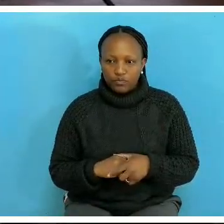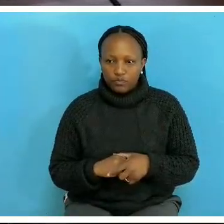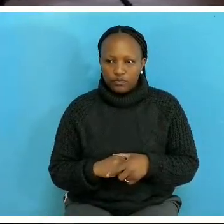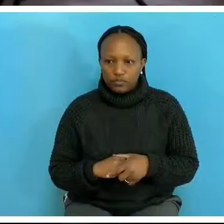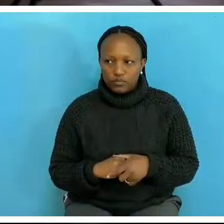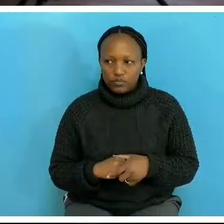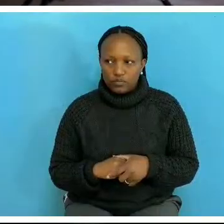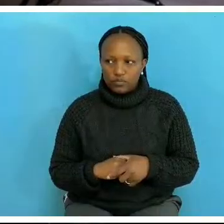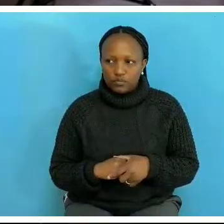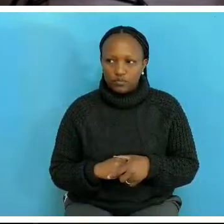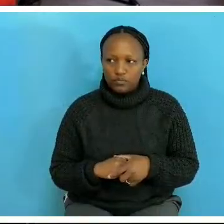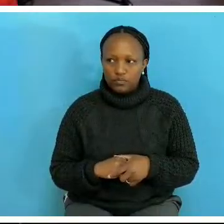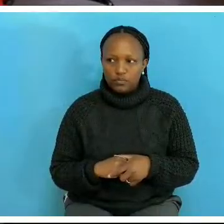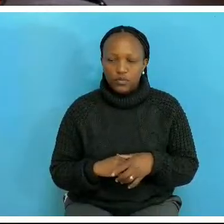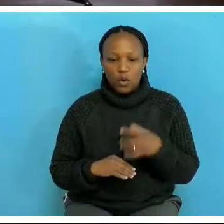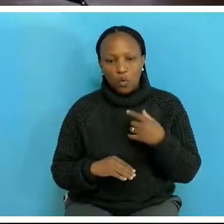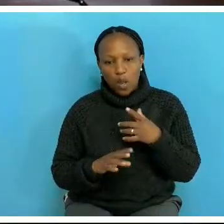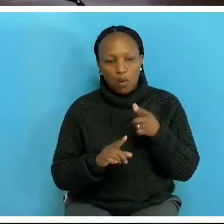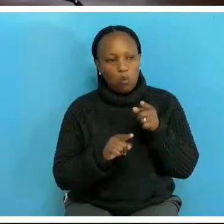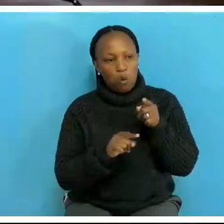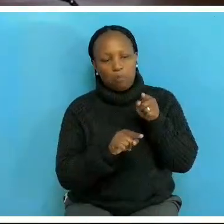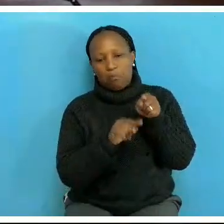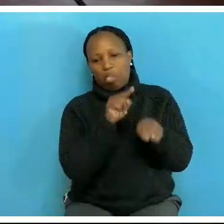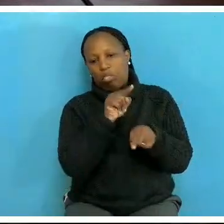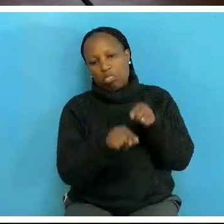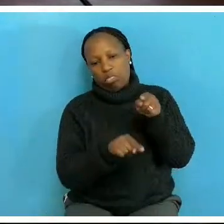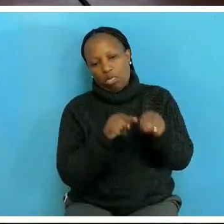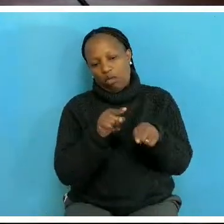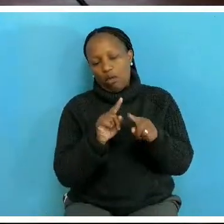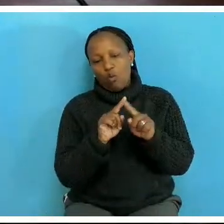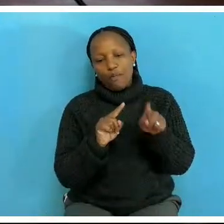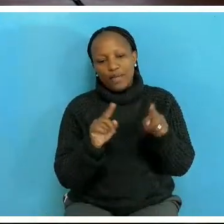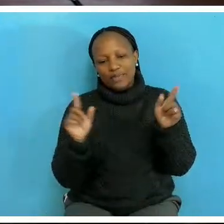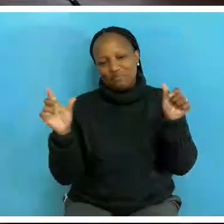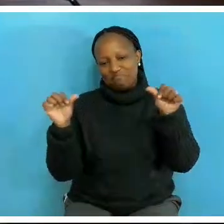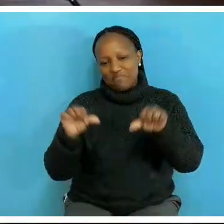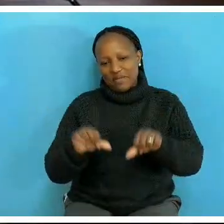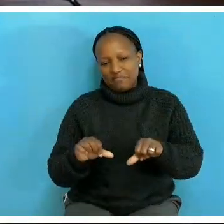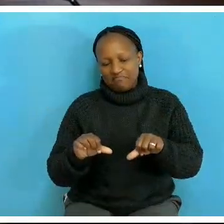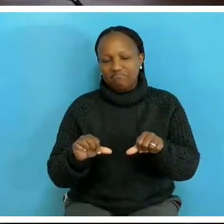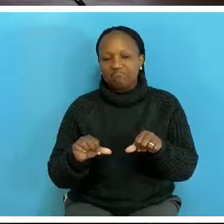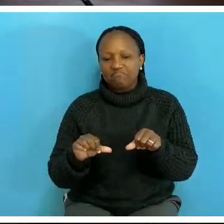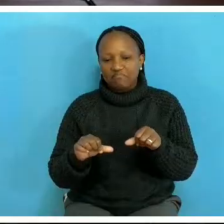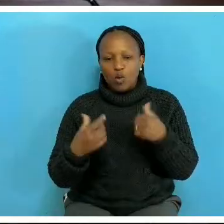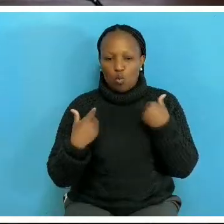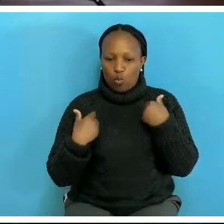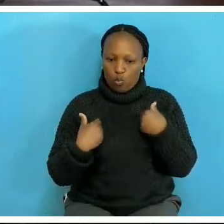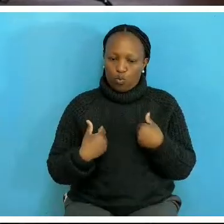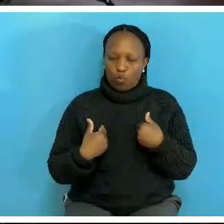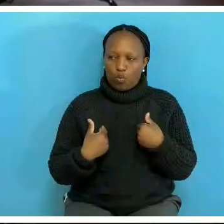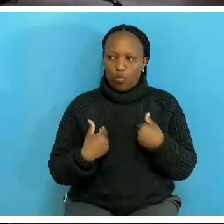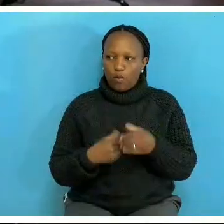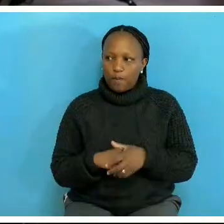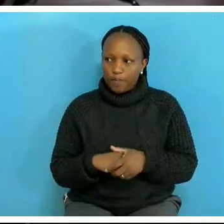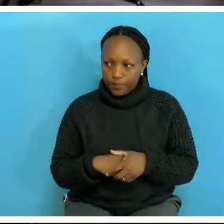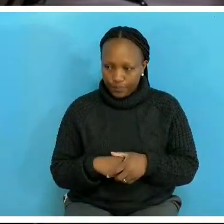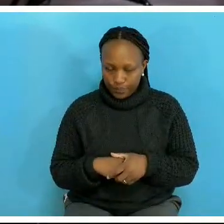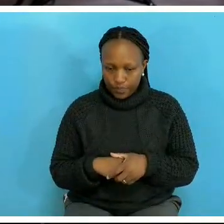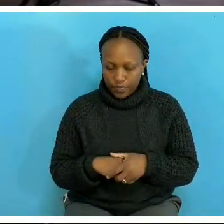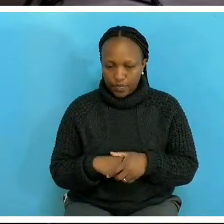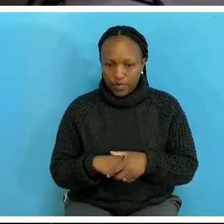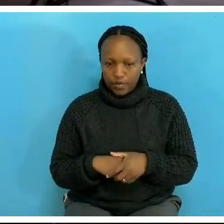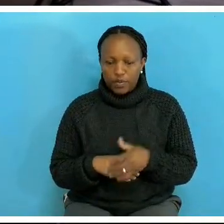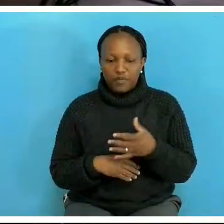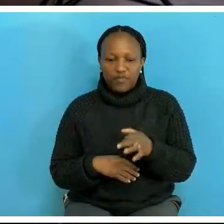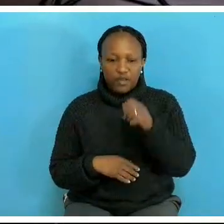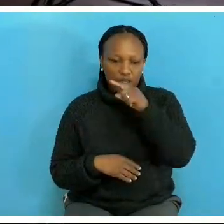Besides us pushing and blaming, let us come back and say, this is us. As I've mentioned earlier that my name is